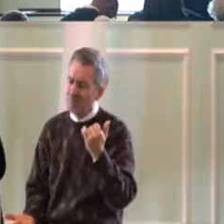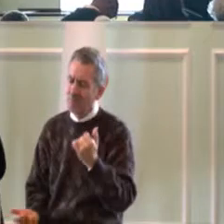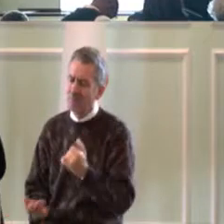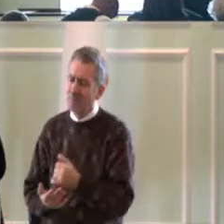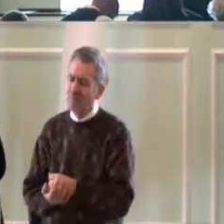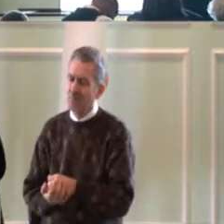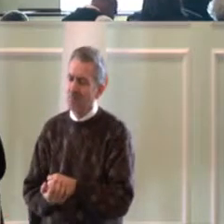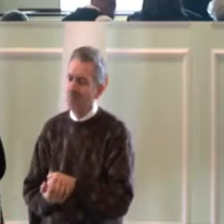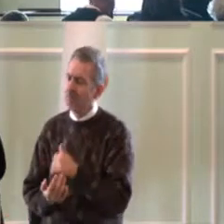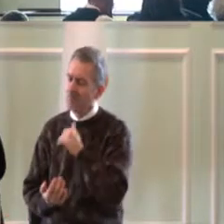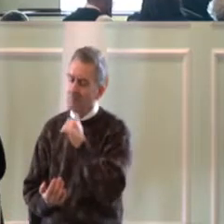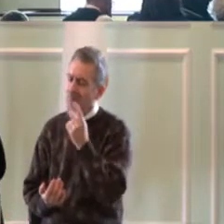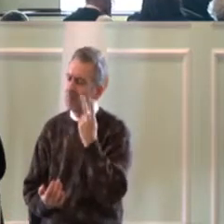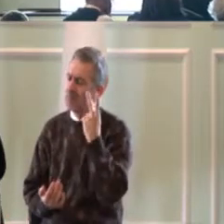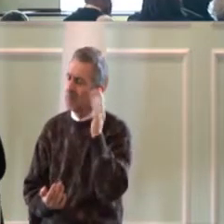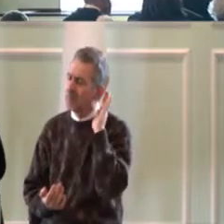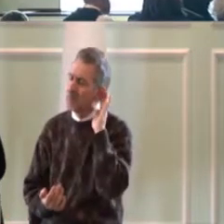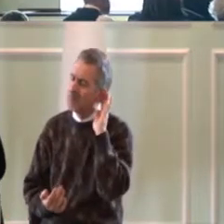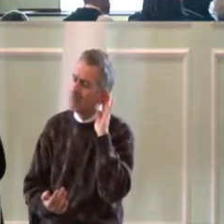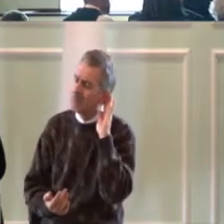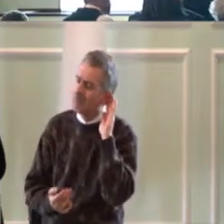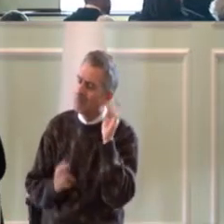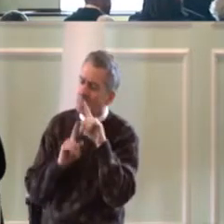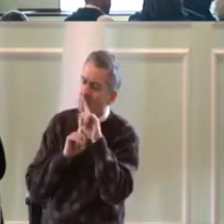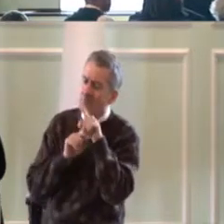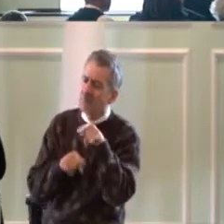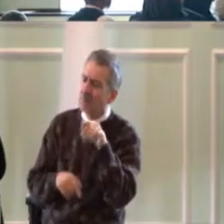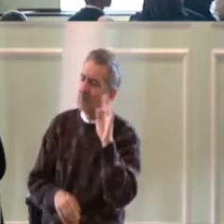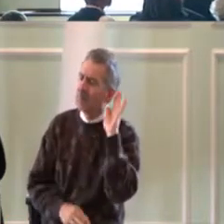And we don't seem to hear the answer.